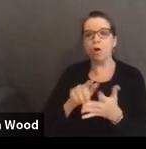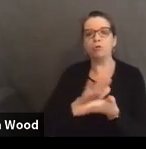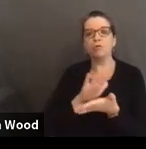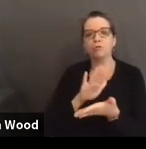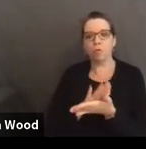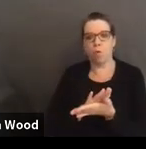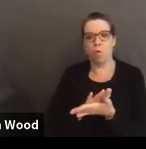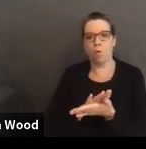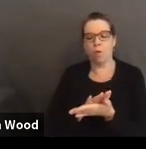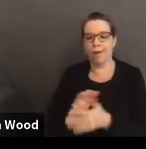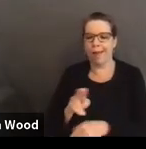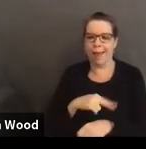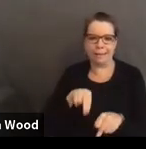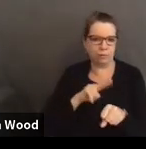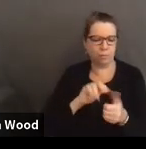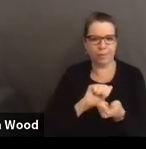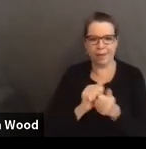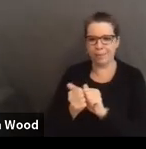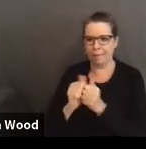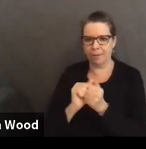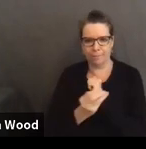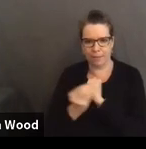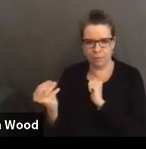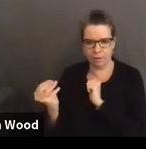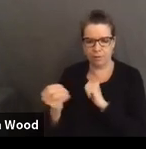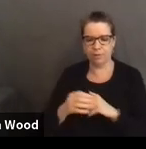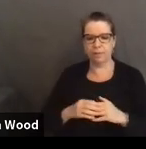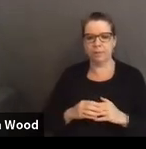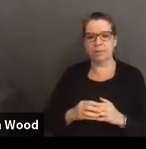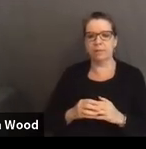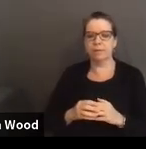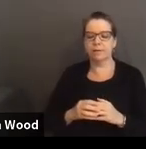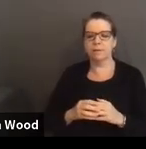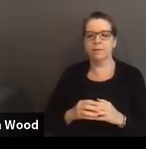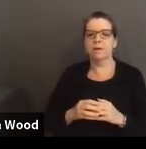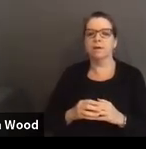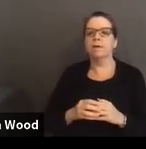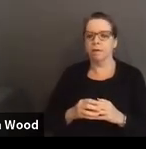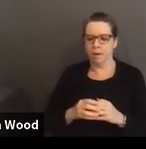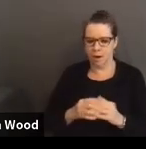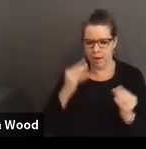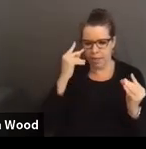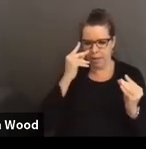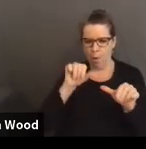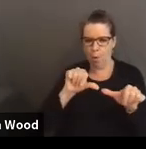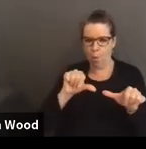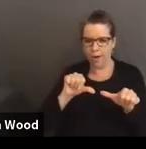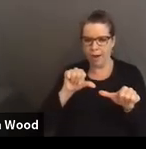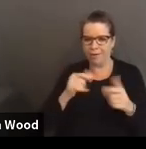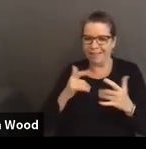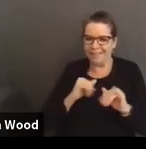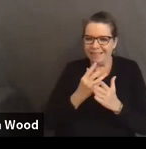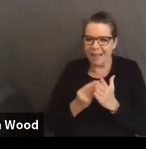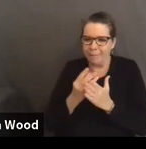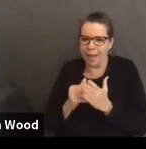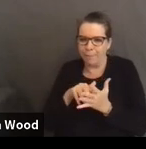as normal with the adapted materials and consider what are the areas that may still have gaps